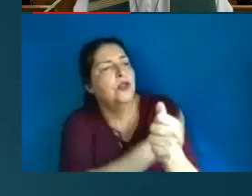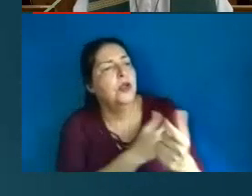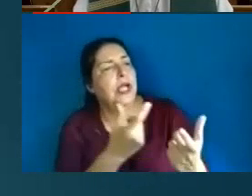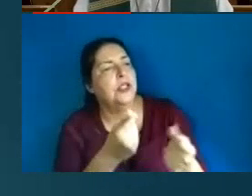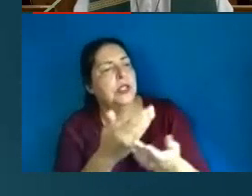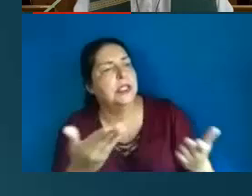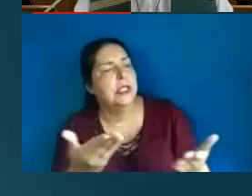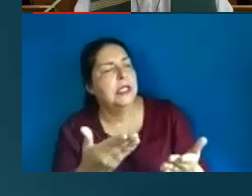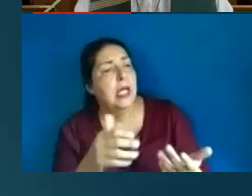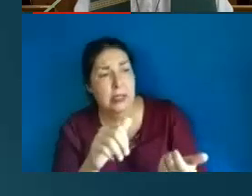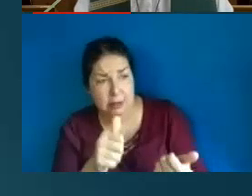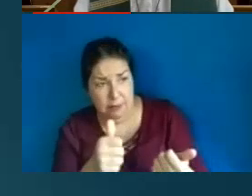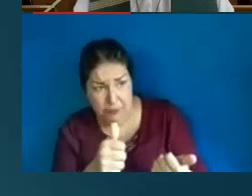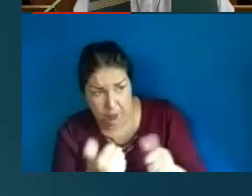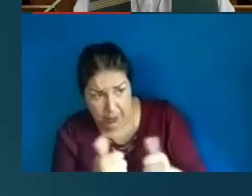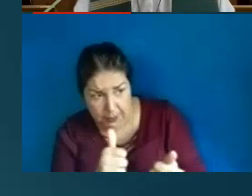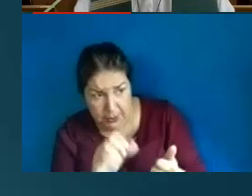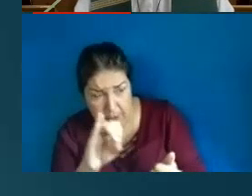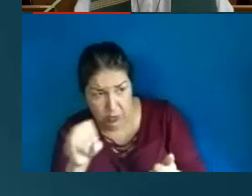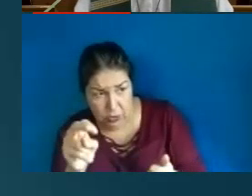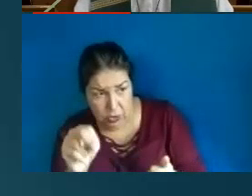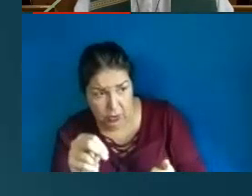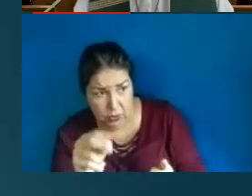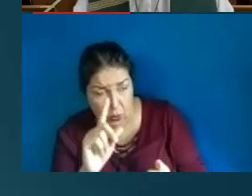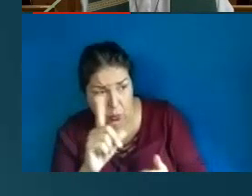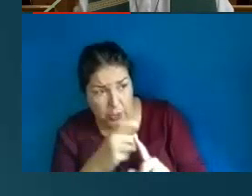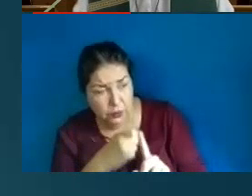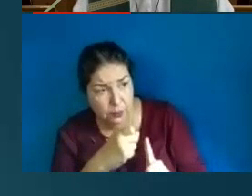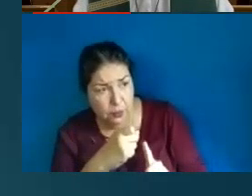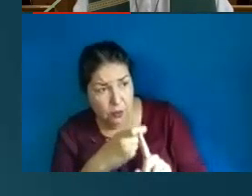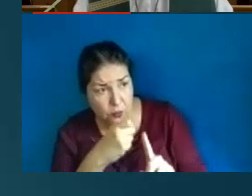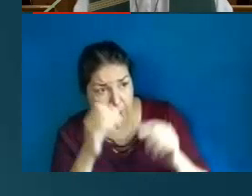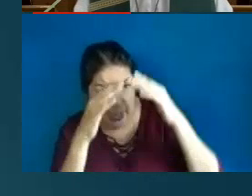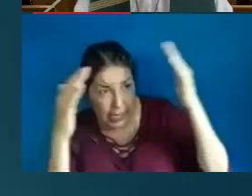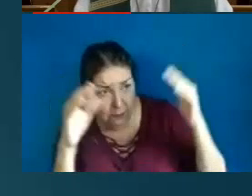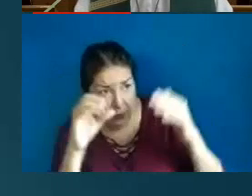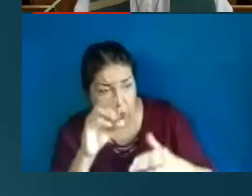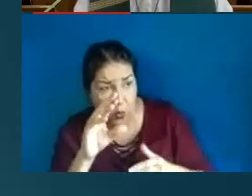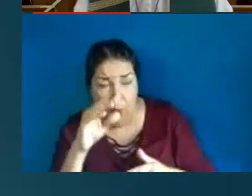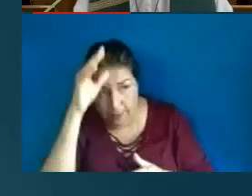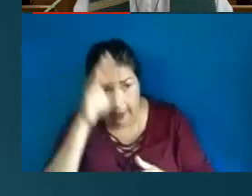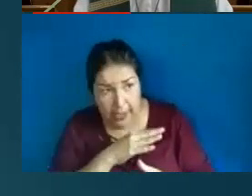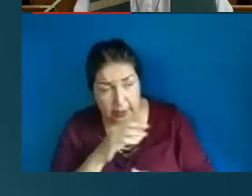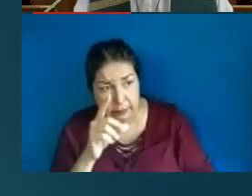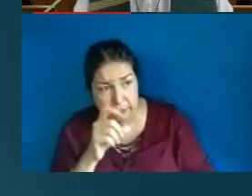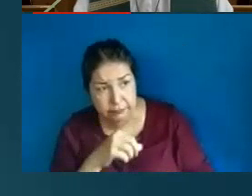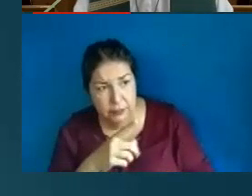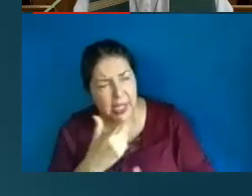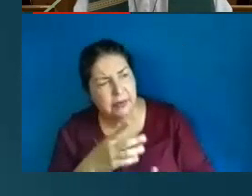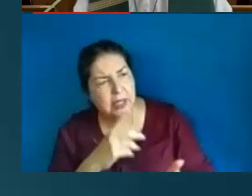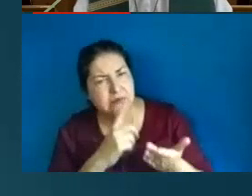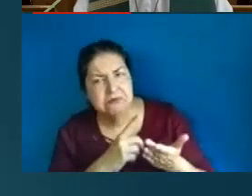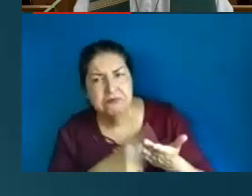The baptism of John, from where did it come? From heaven or from man?" And they discussed it among